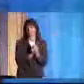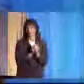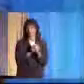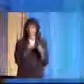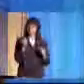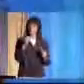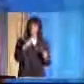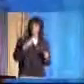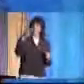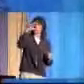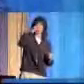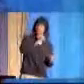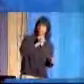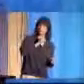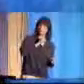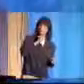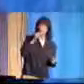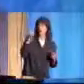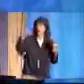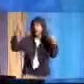prayer.